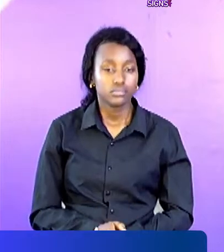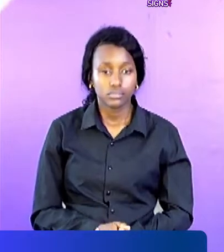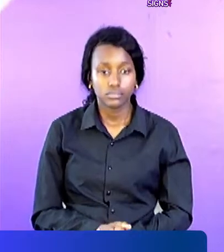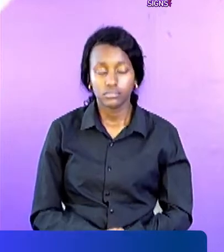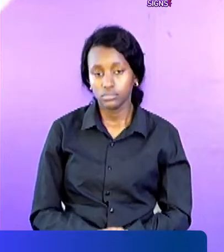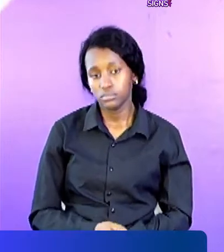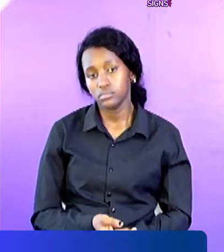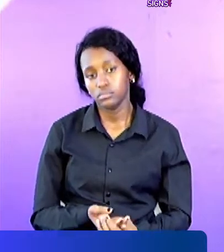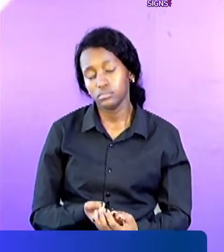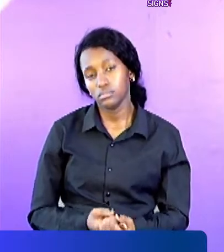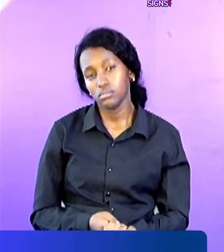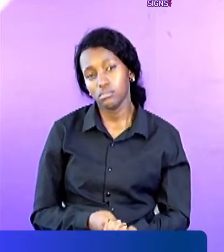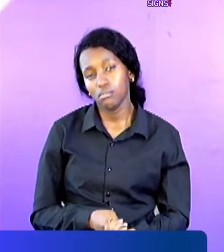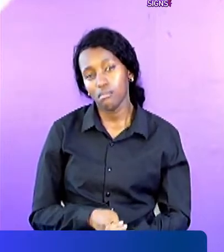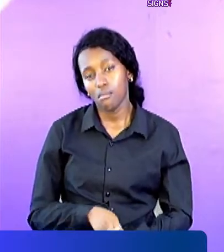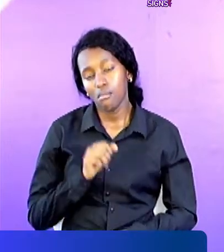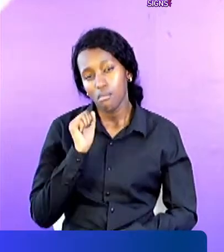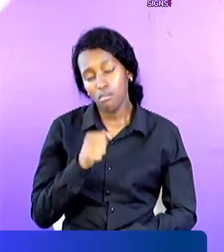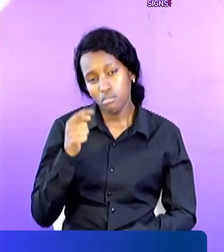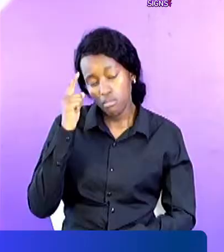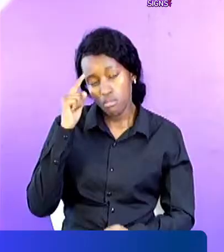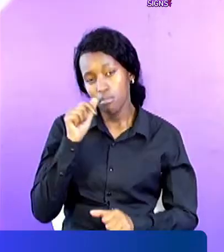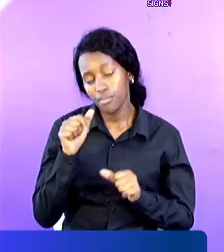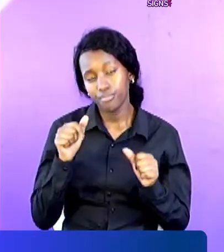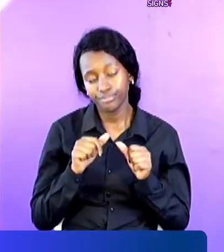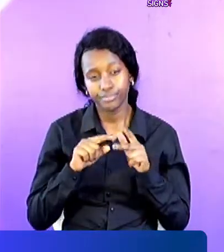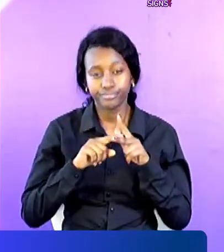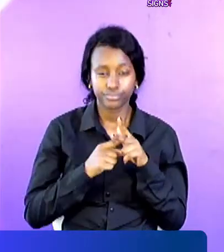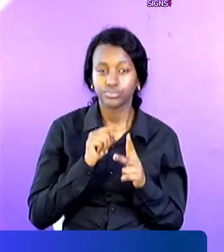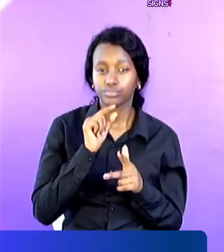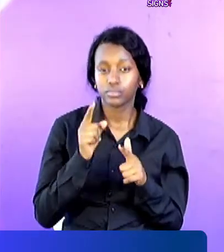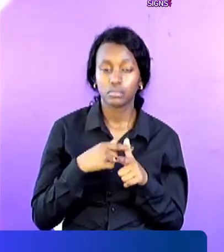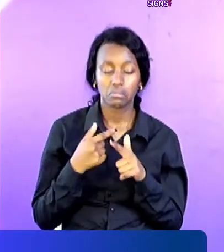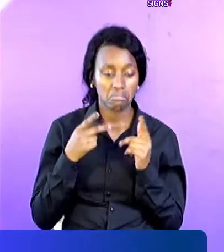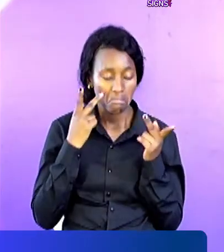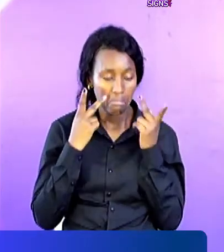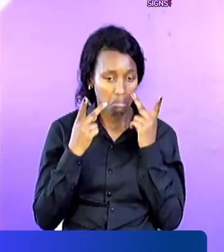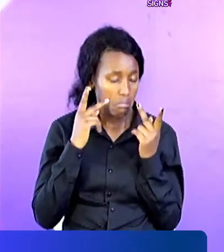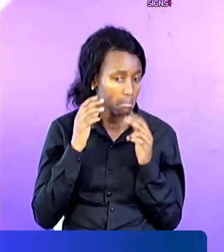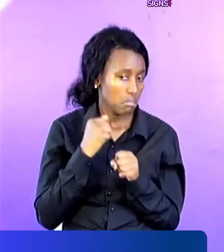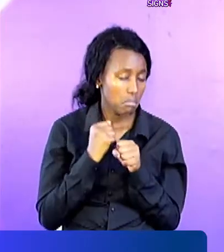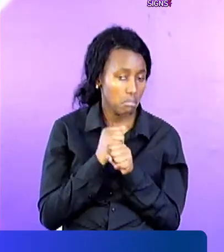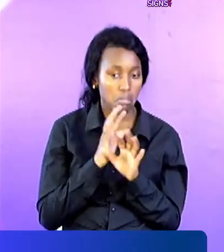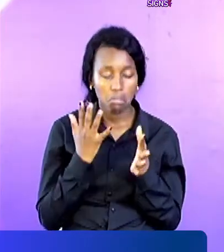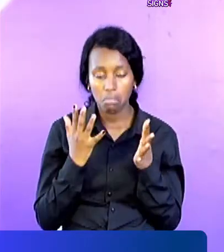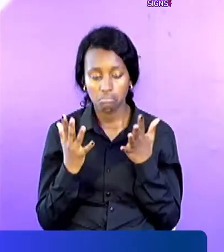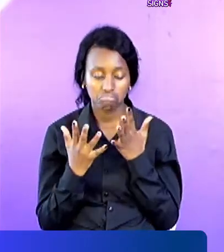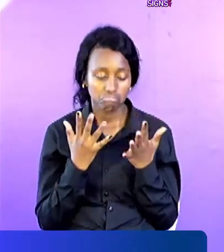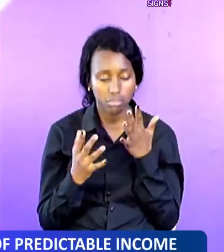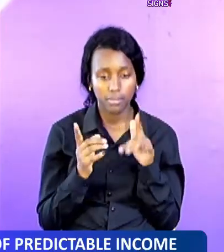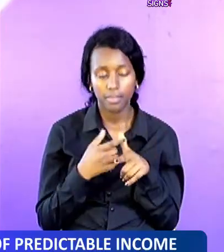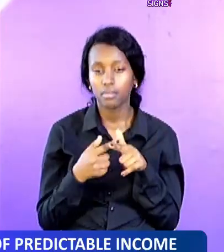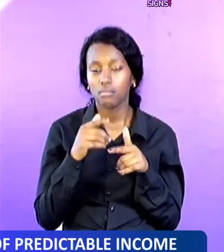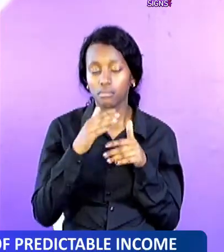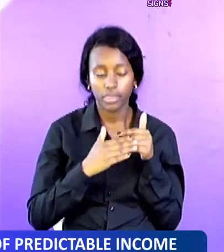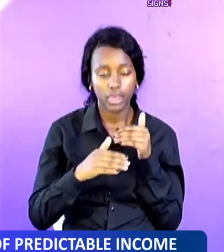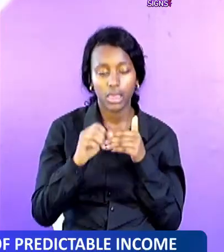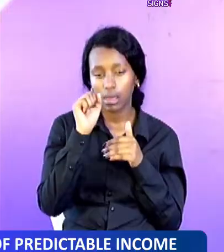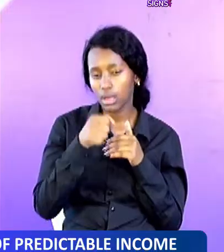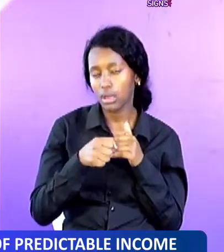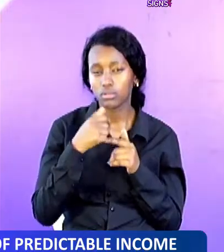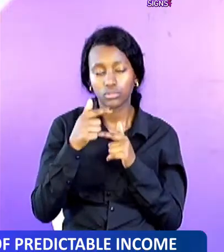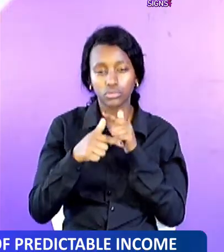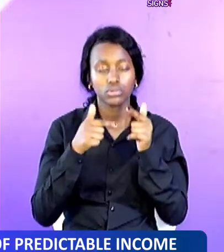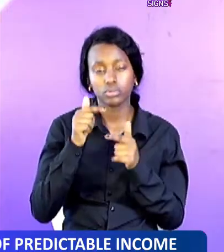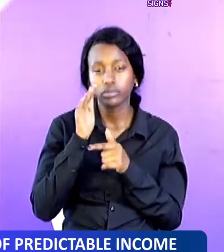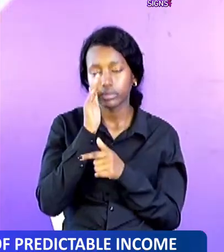in a treasury bond. Let me see actually how this thing works. Yeah. So that's the route. Go into a bond fund, then maybe you can go direct. With